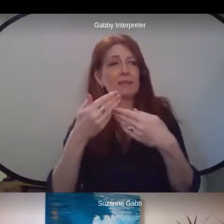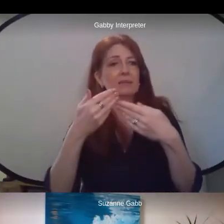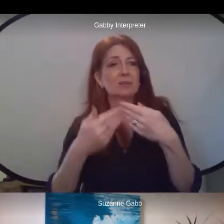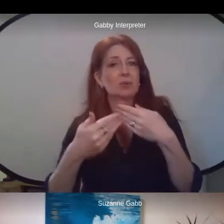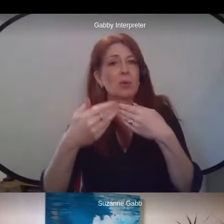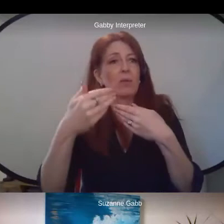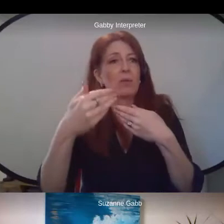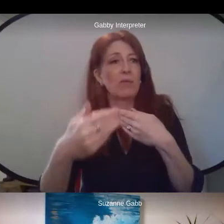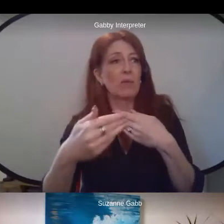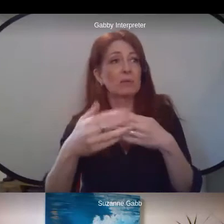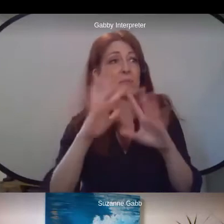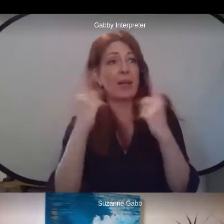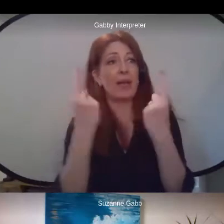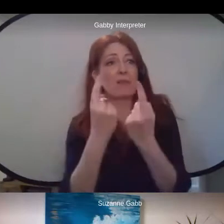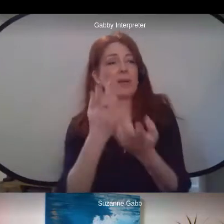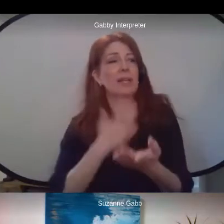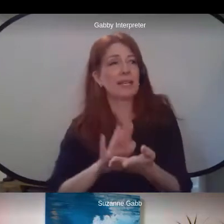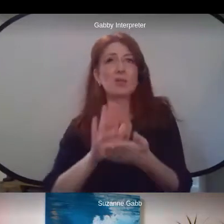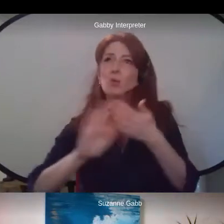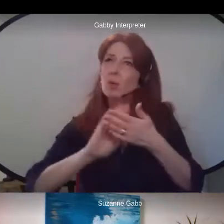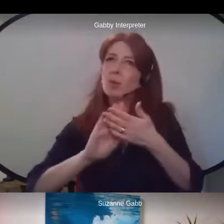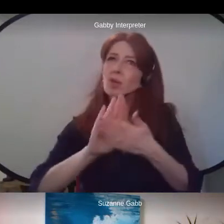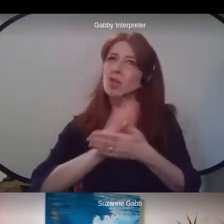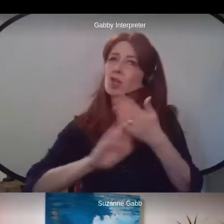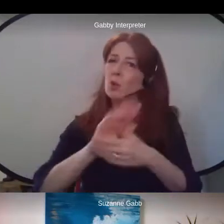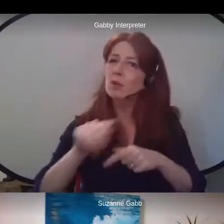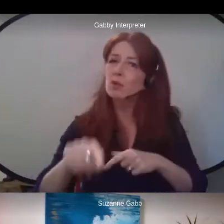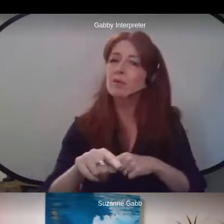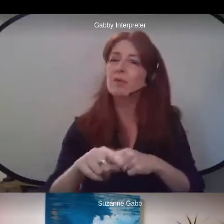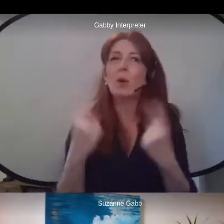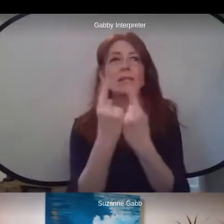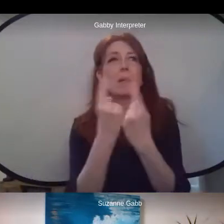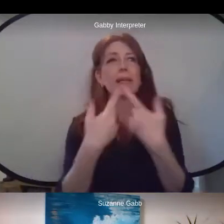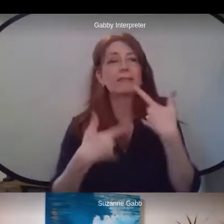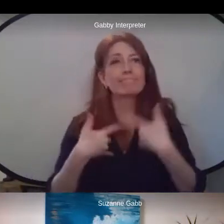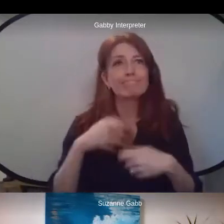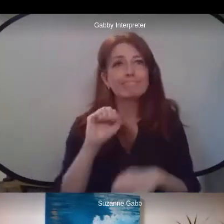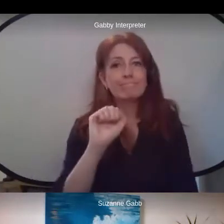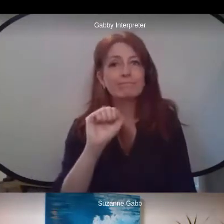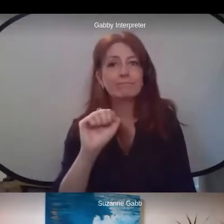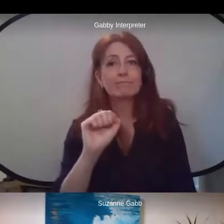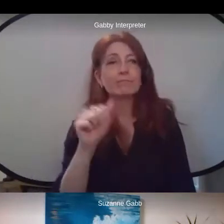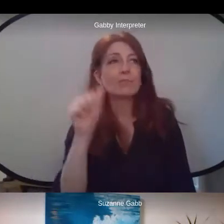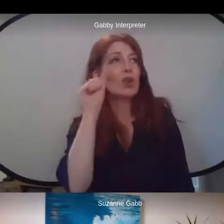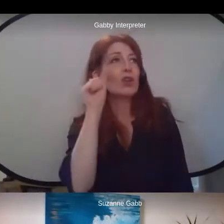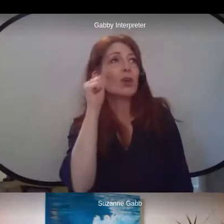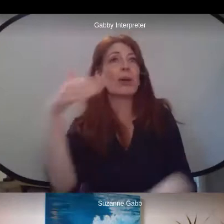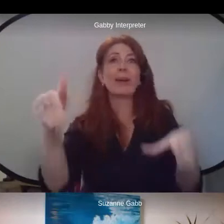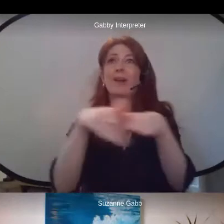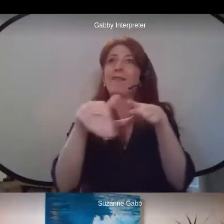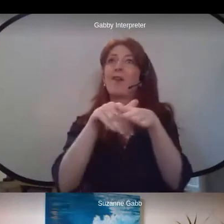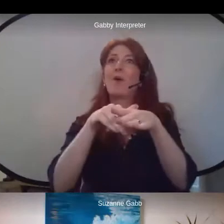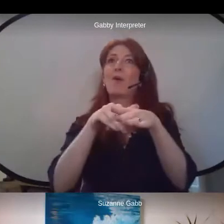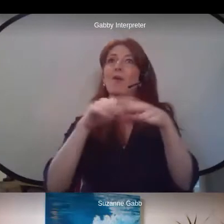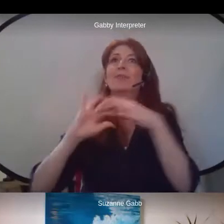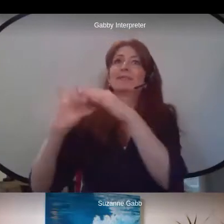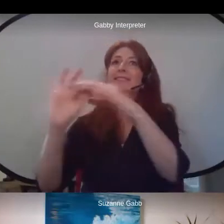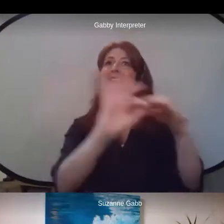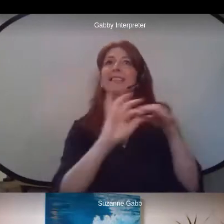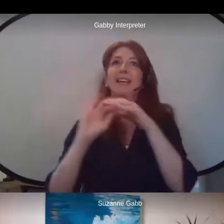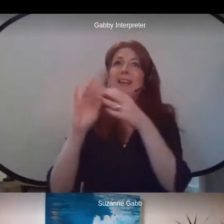everybody needs to have some sort of solution and something to look forward to. And knowing that you're in it together is a massive bonding